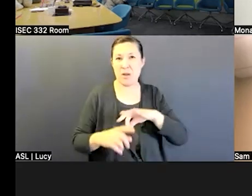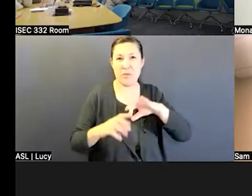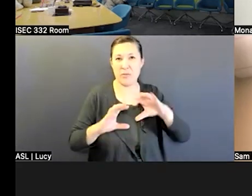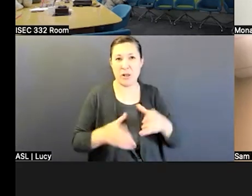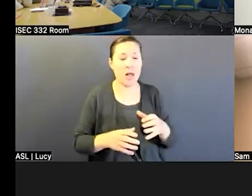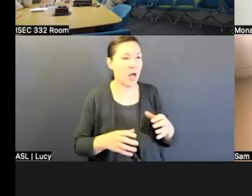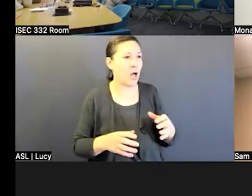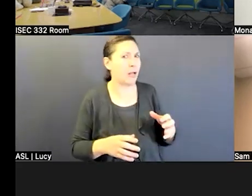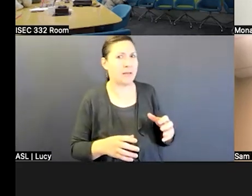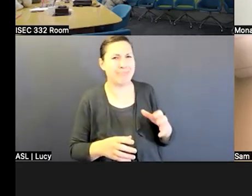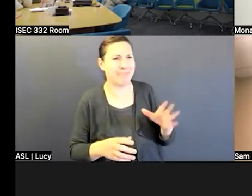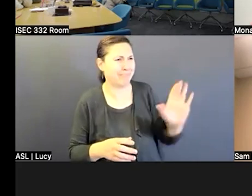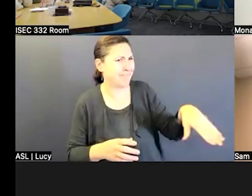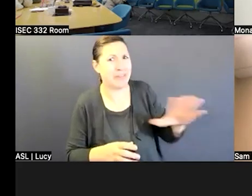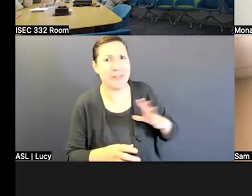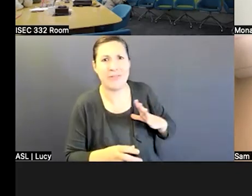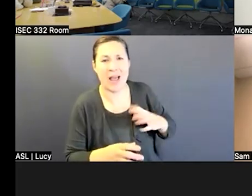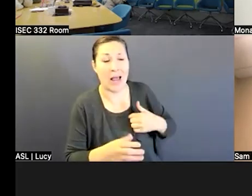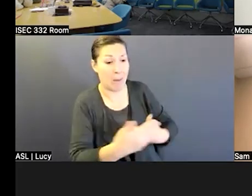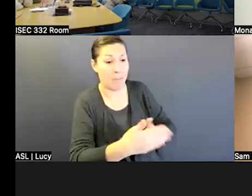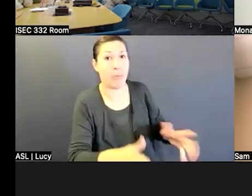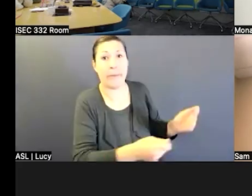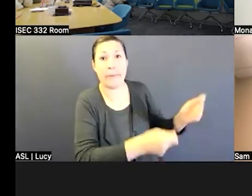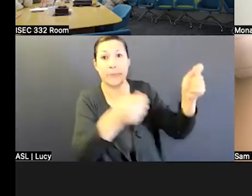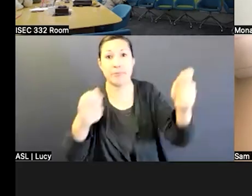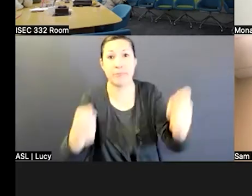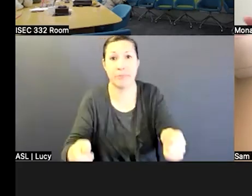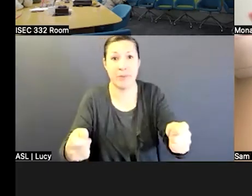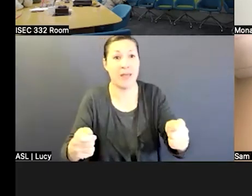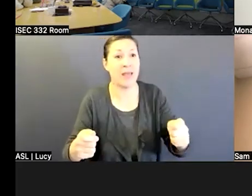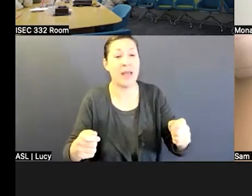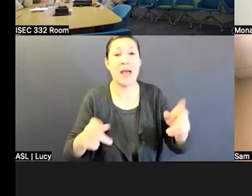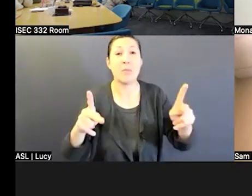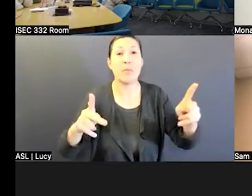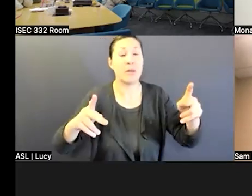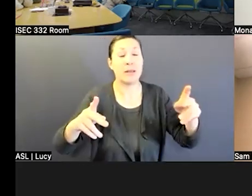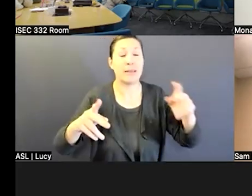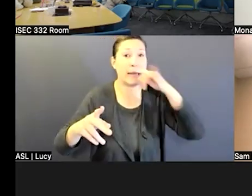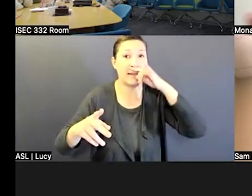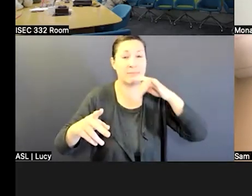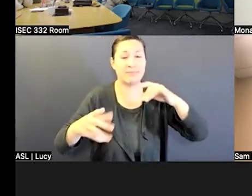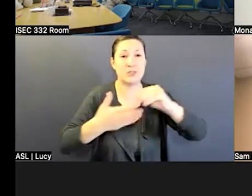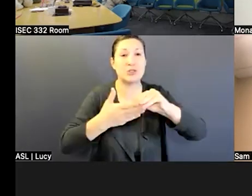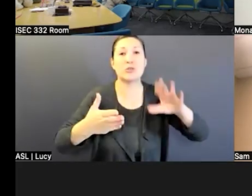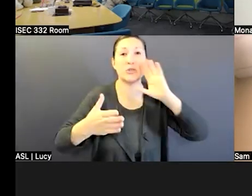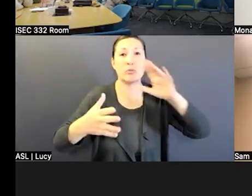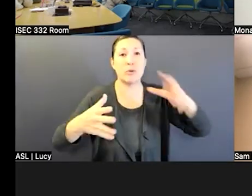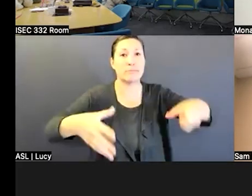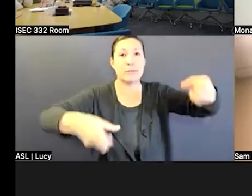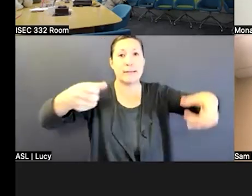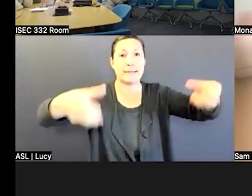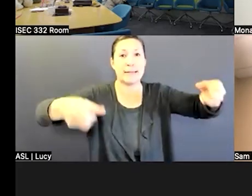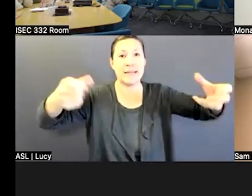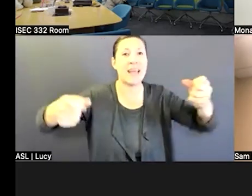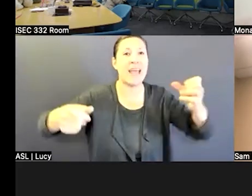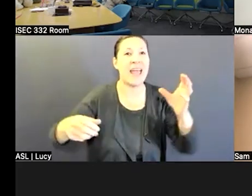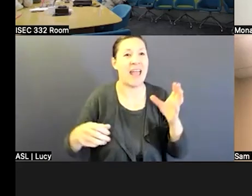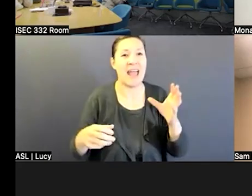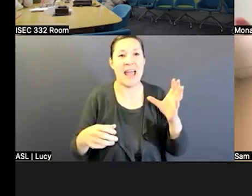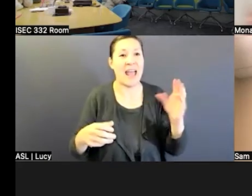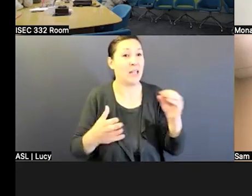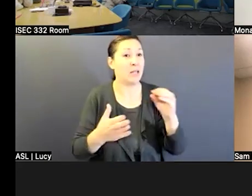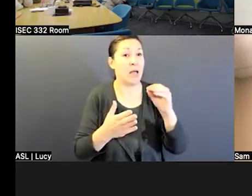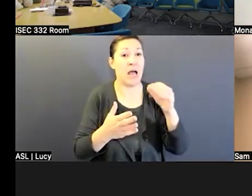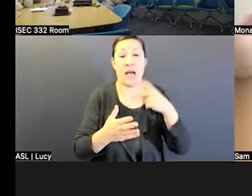toys. And then I find it's empty. People just empty it. And I say, stand up in the back of the room and